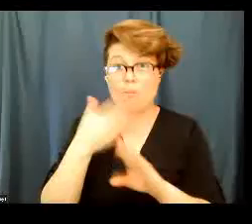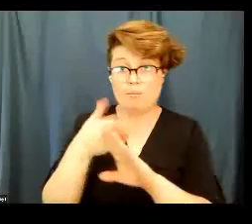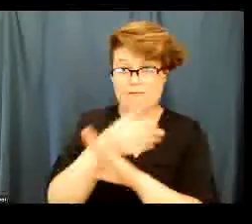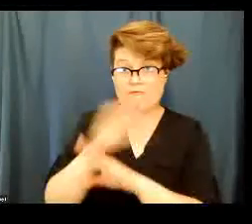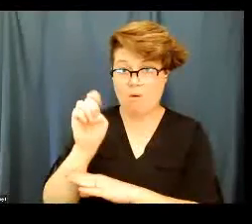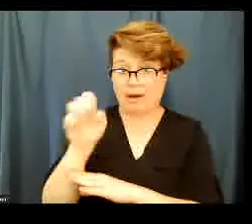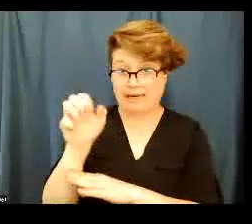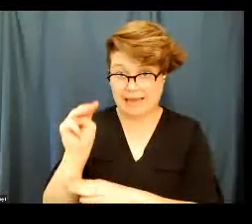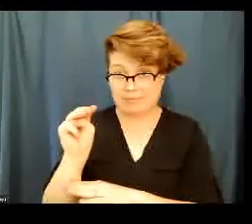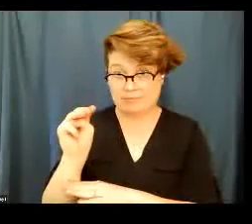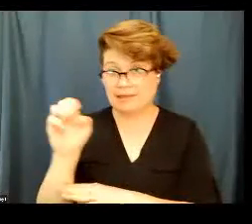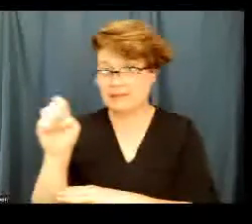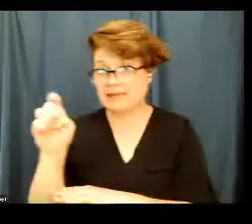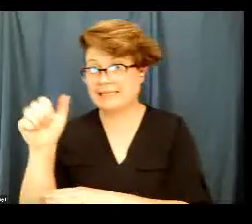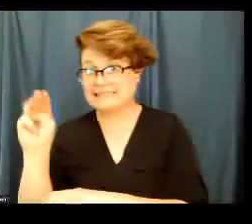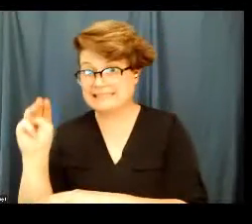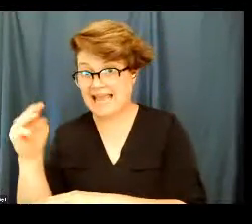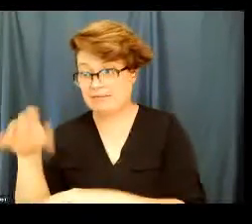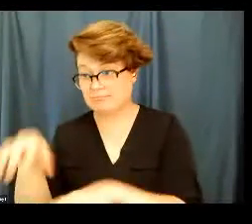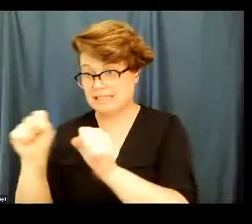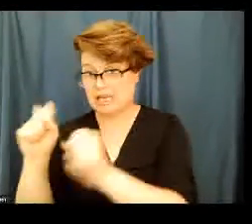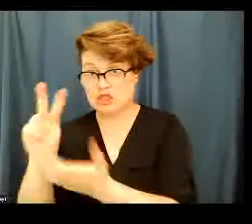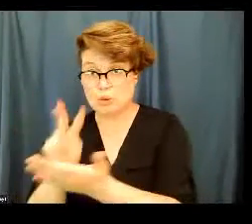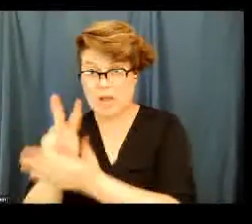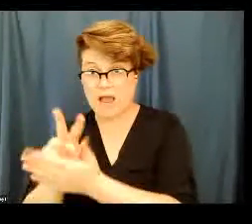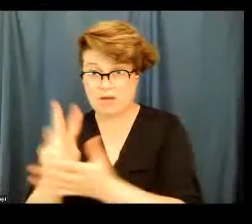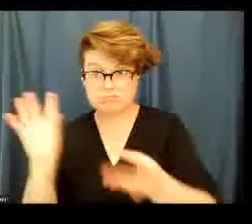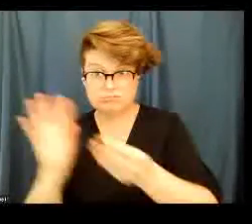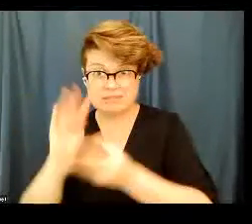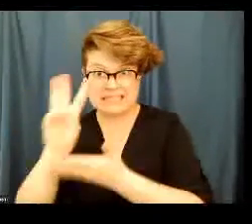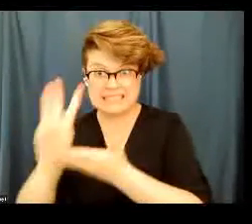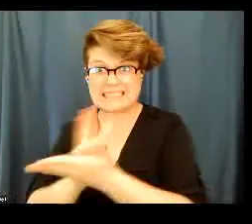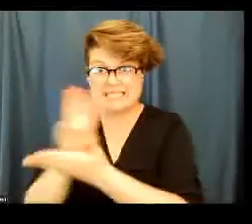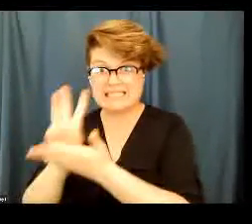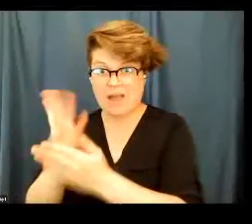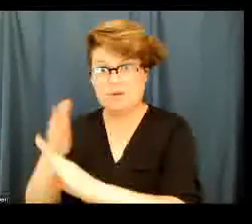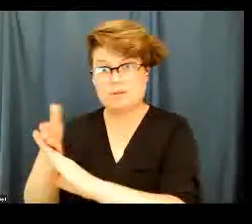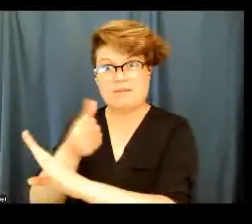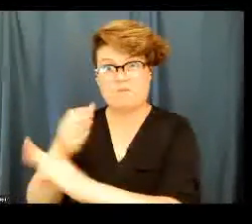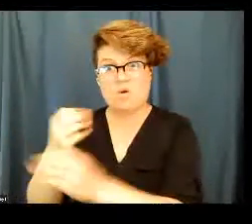6 hours to talk to an advocate. So that's quite a bit while.